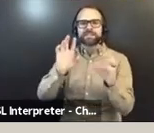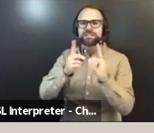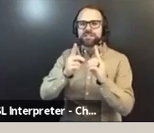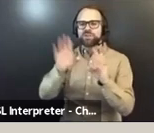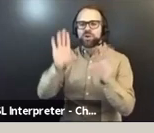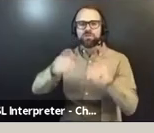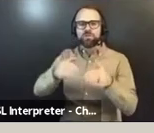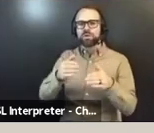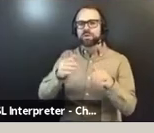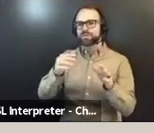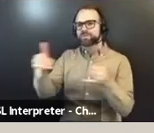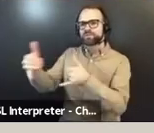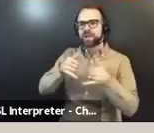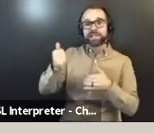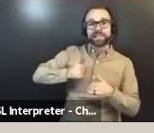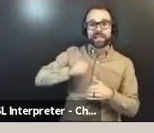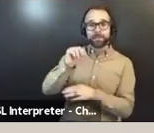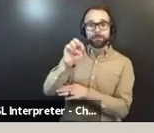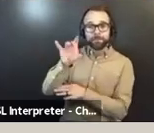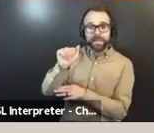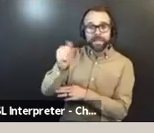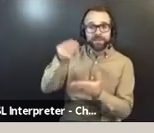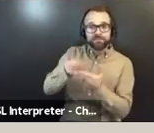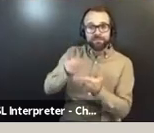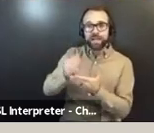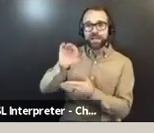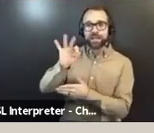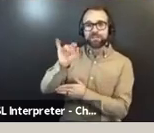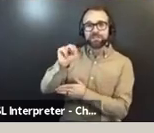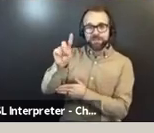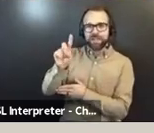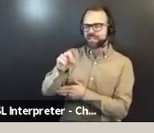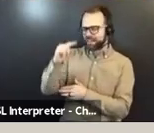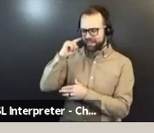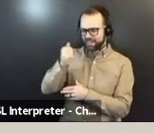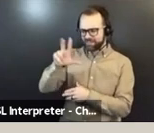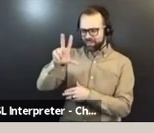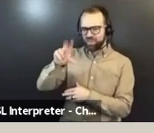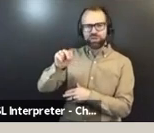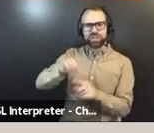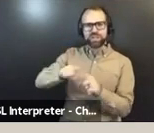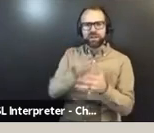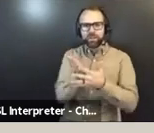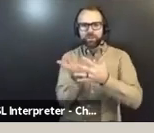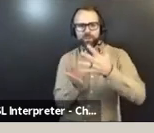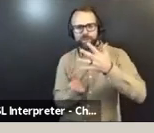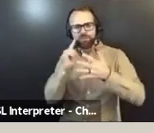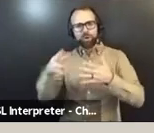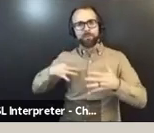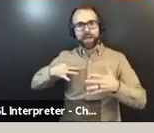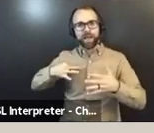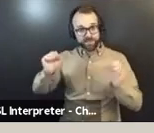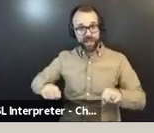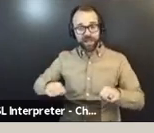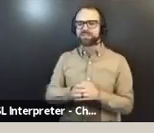Canadian Media Fund has programs as well. Canadian Media Fund has about 30 different streams to go apply for. So it